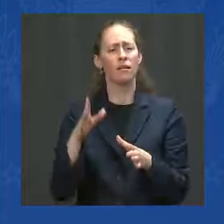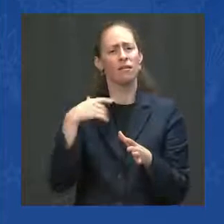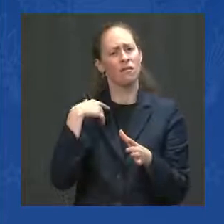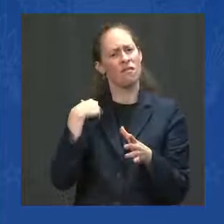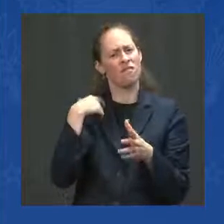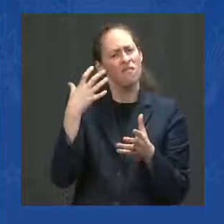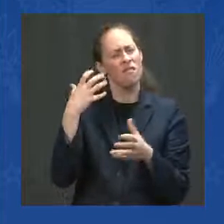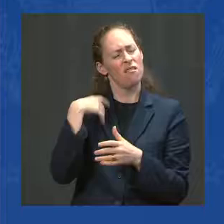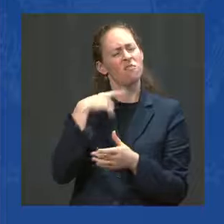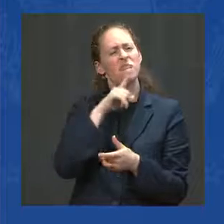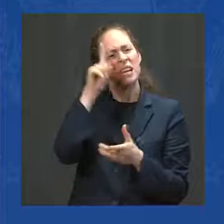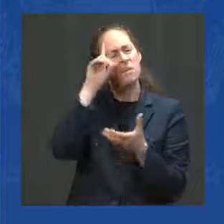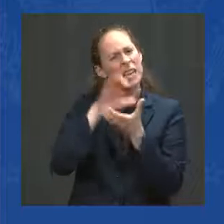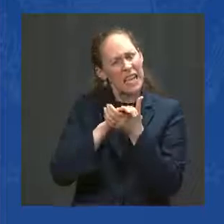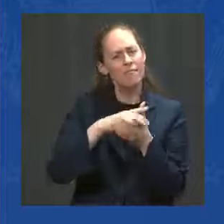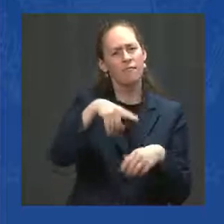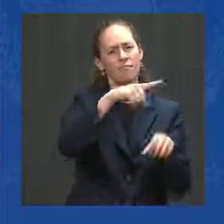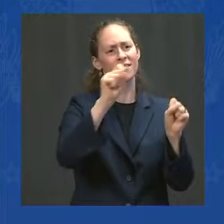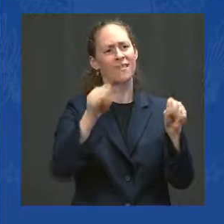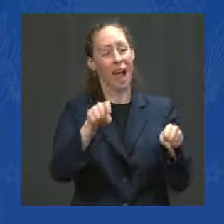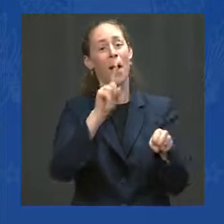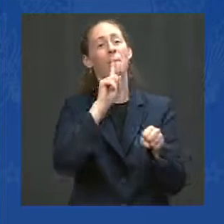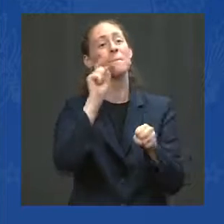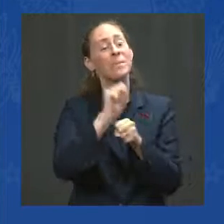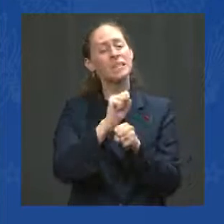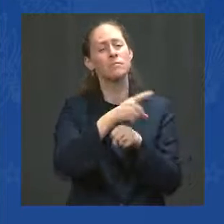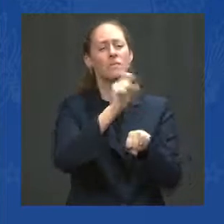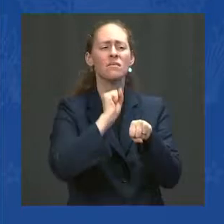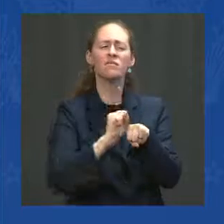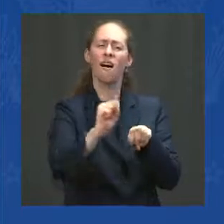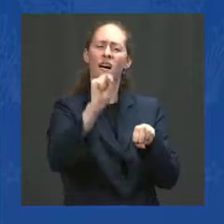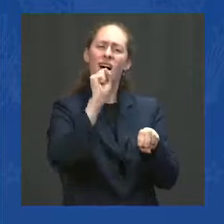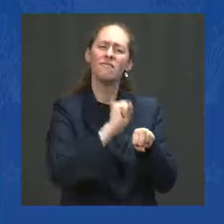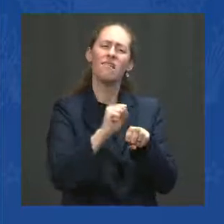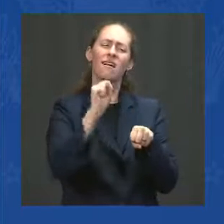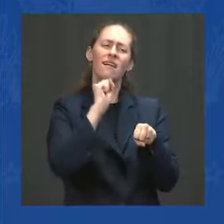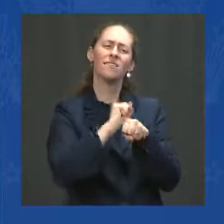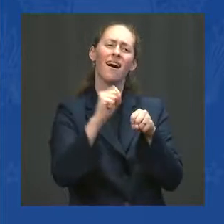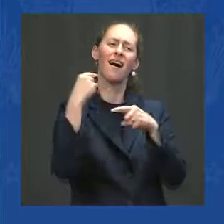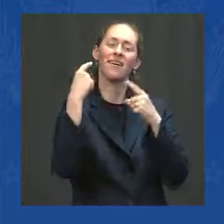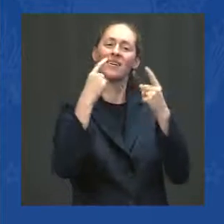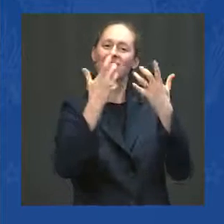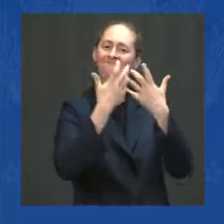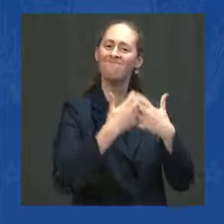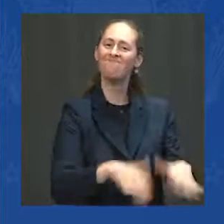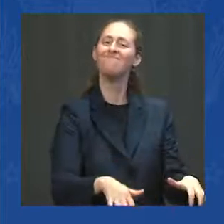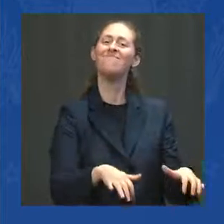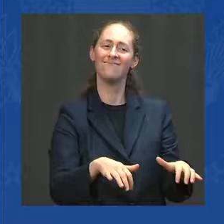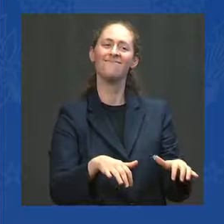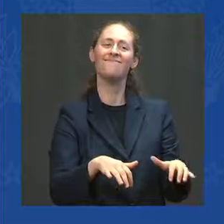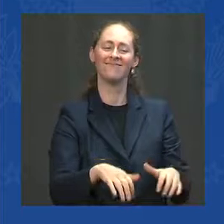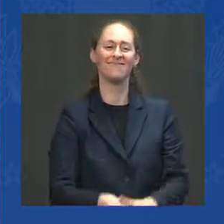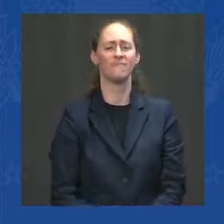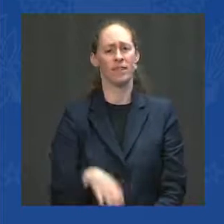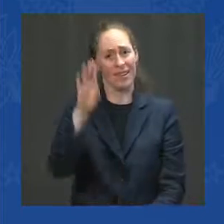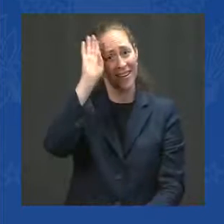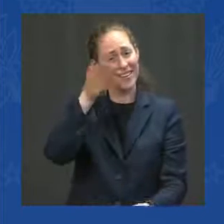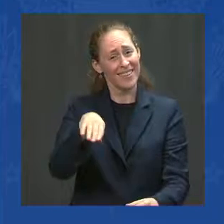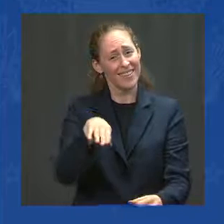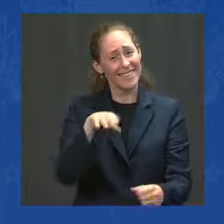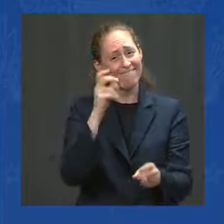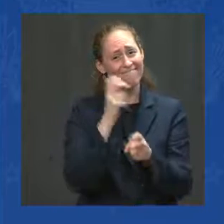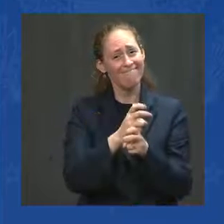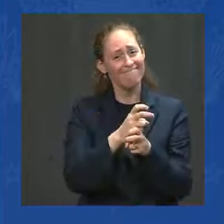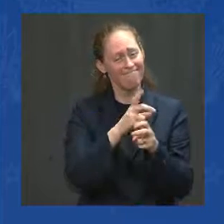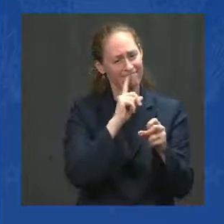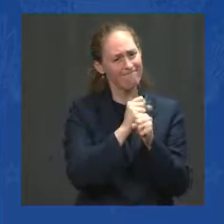to thank those senators who worked so hard to bring this agreement together. I know it wasn't easy. For the Republicans